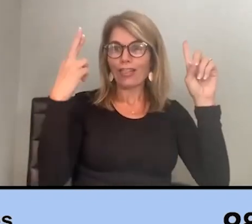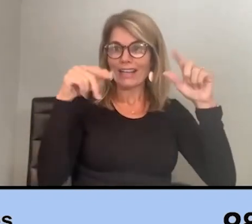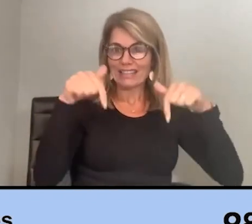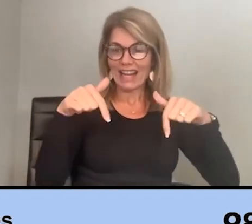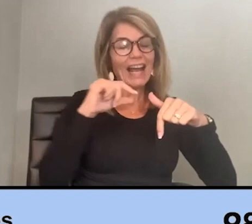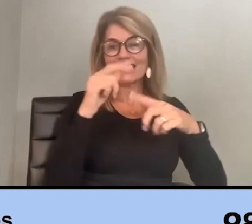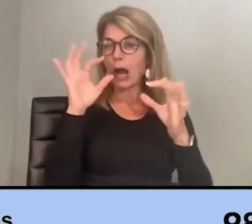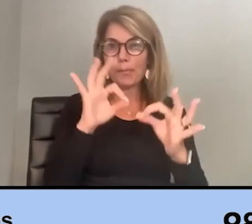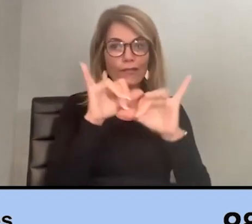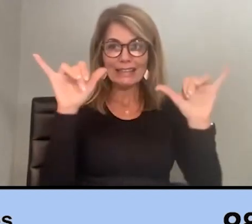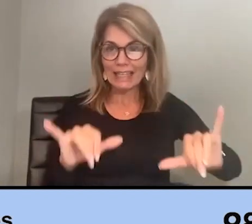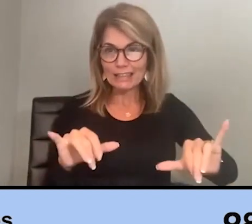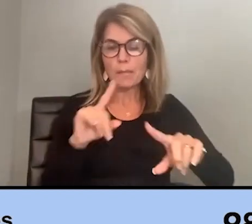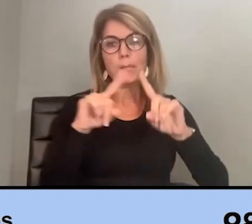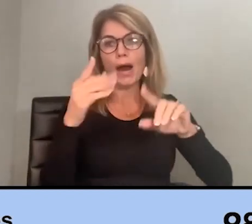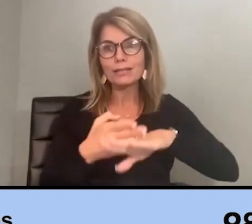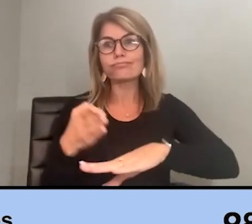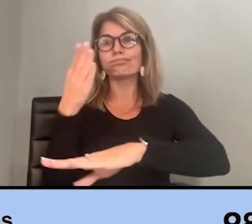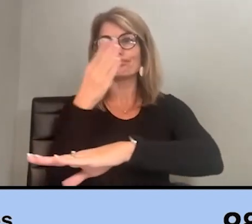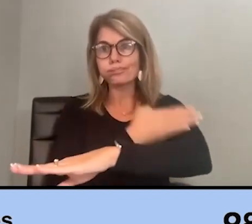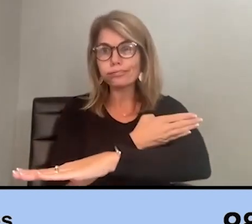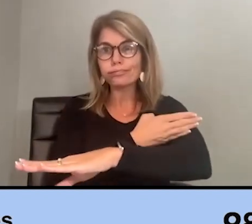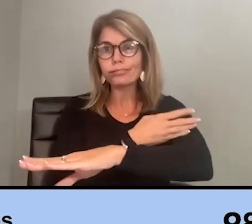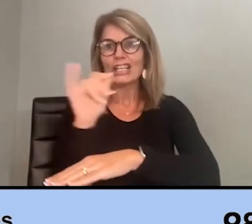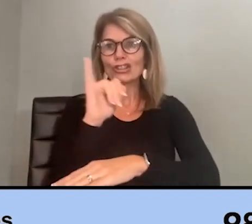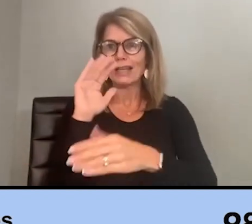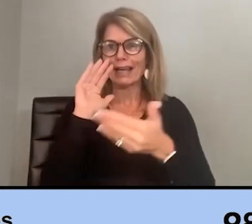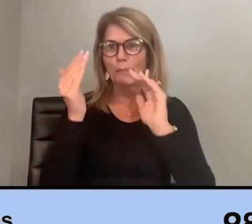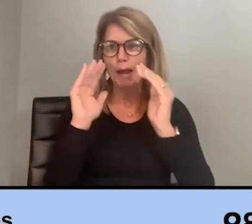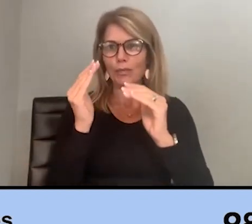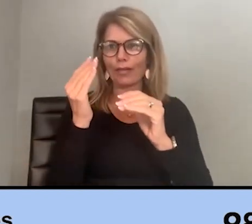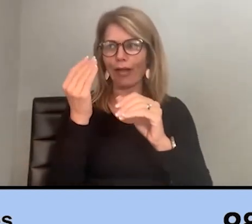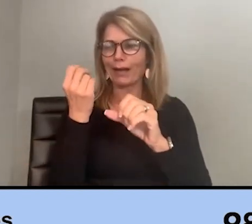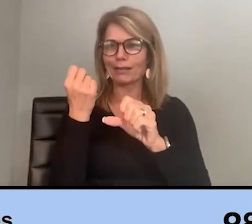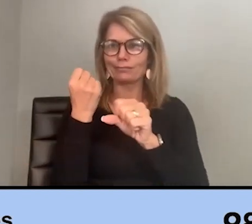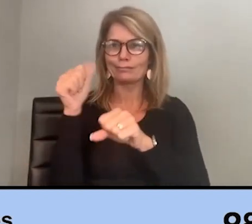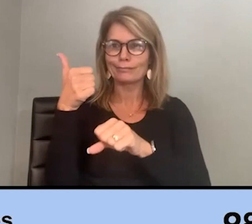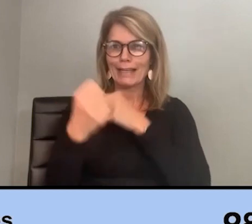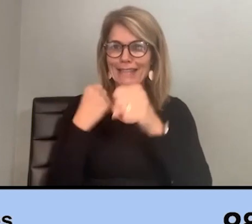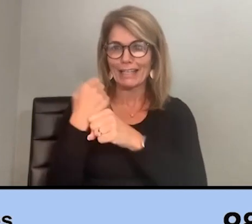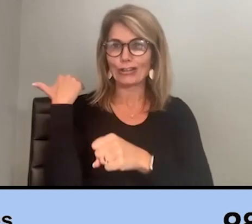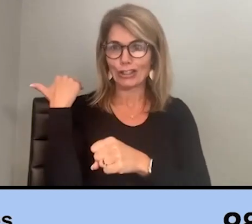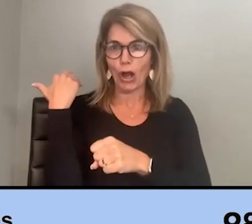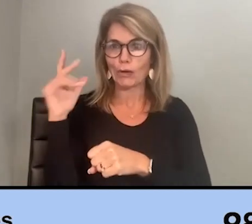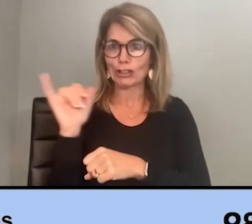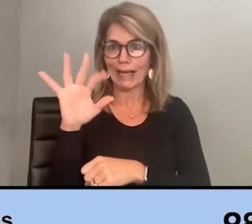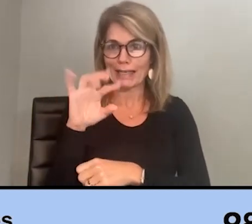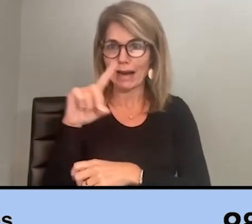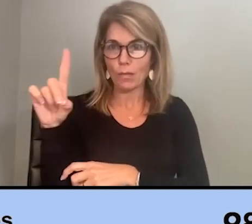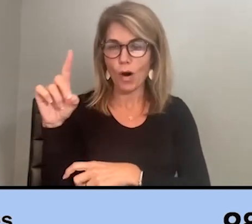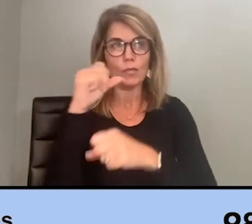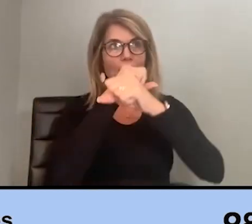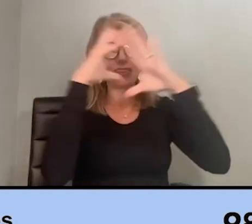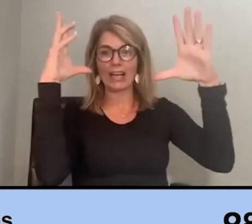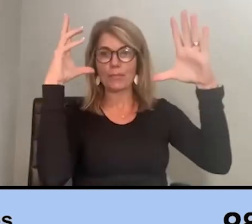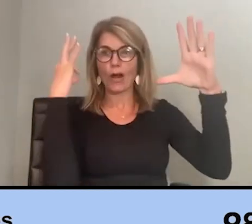perfect system, but much better than it was even 10 or 15 years ago, 911. And in many ways, we envision the future